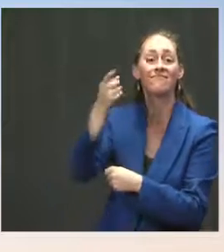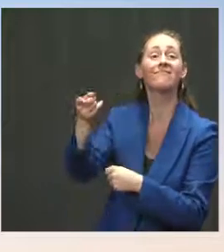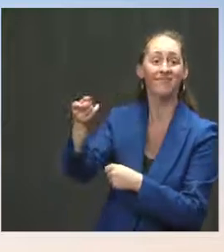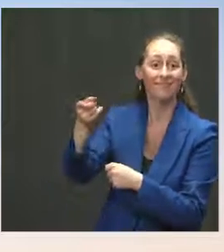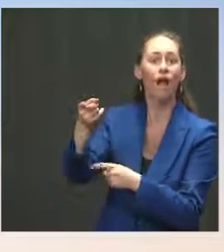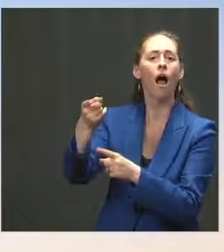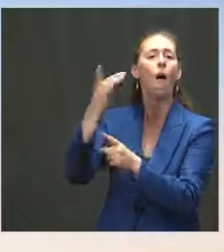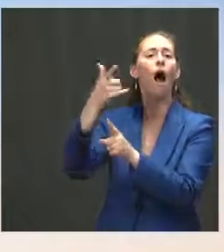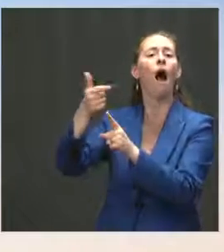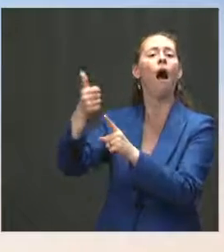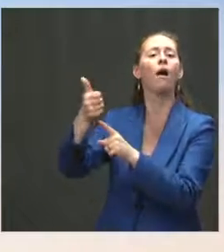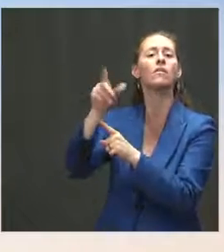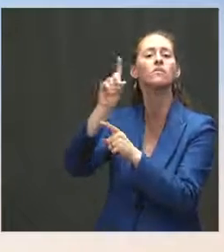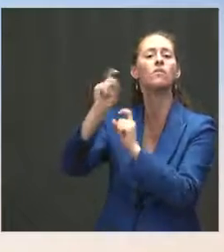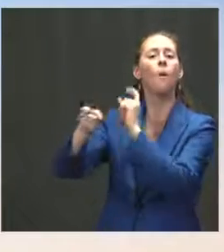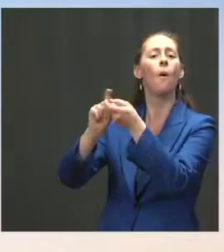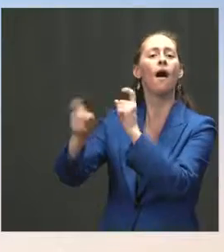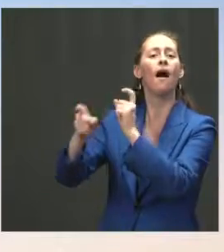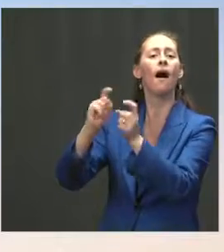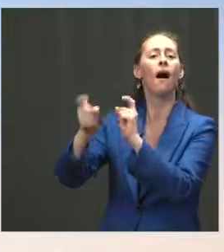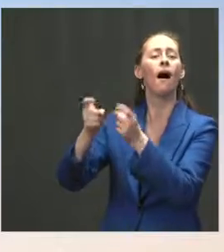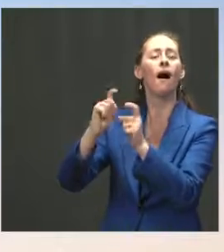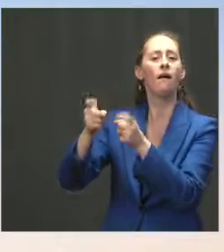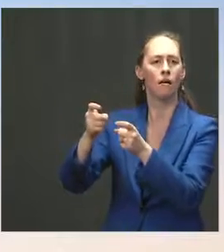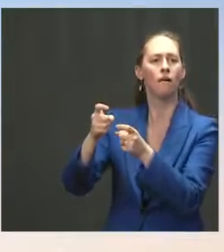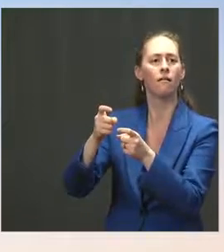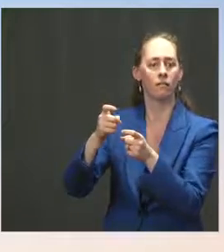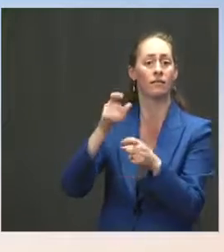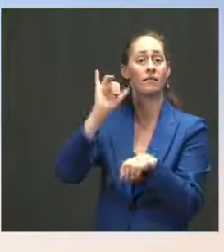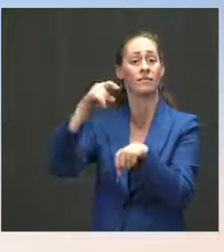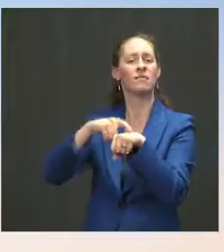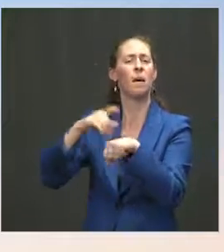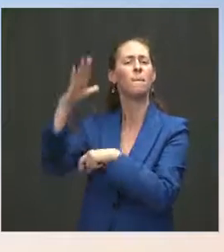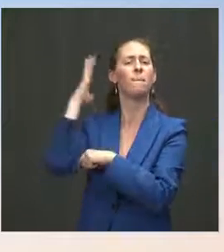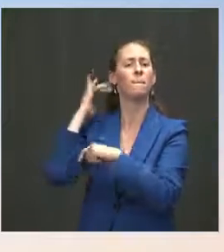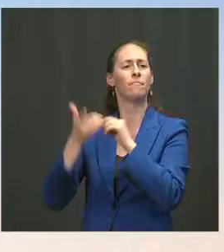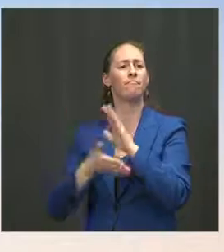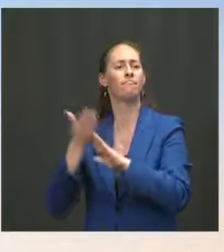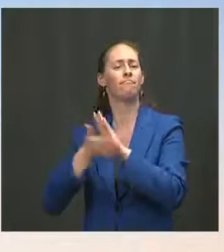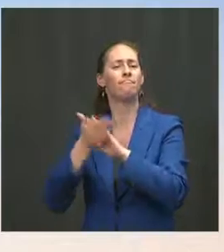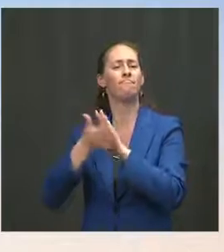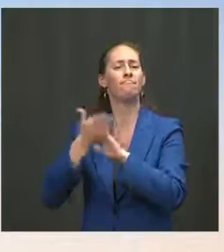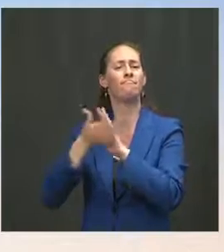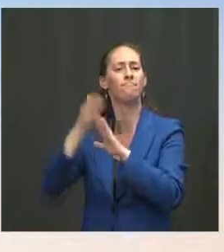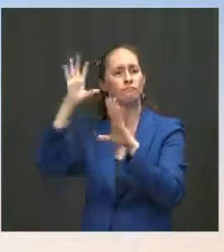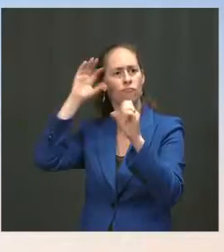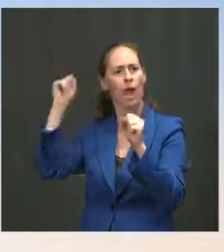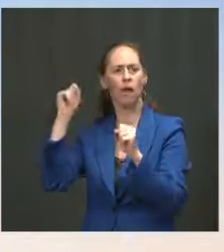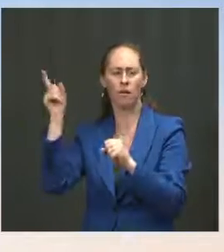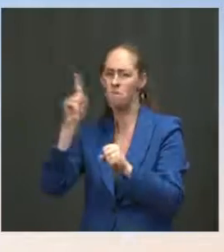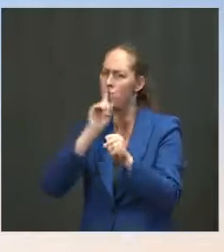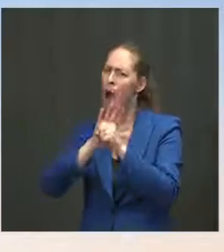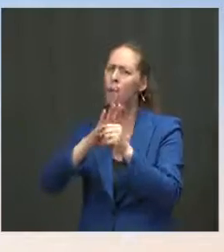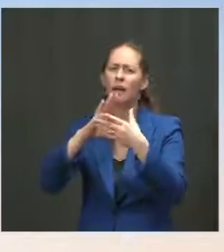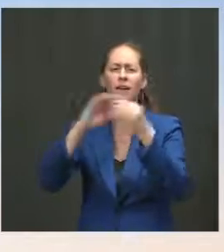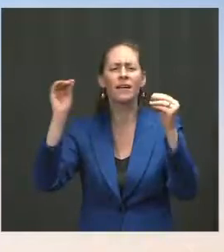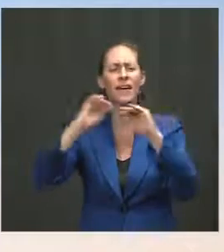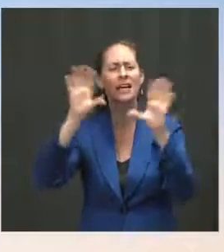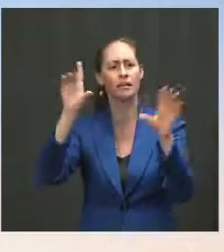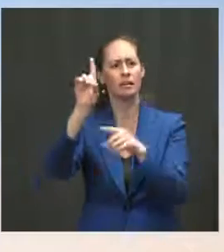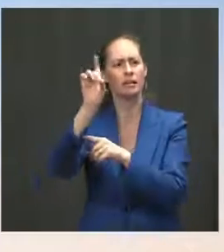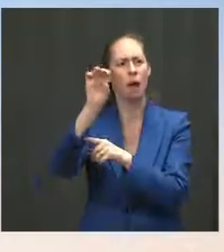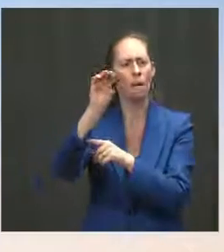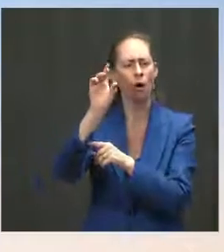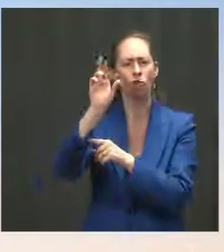The president, during the campaign, promised to put diplomacy back in the hands of professionals. What is